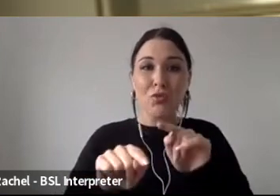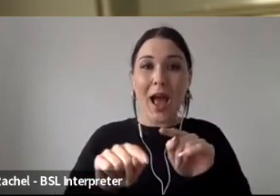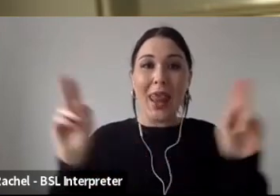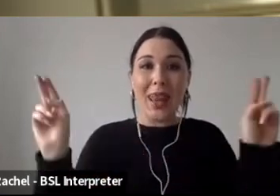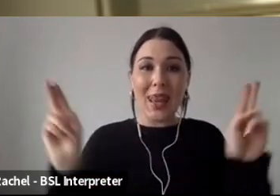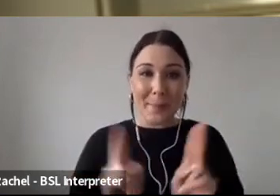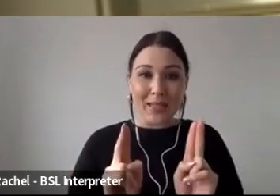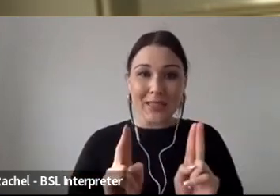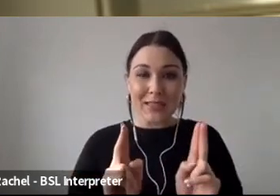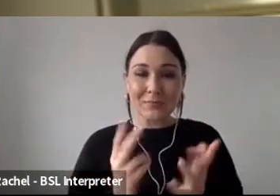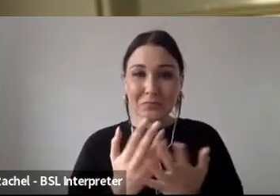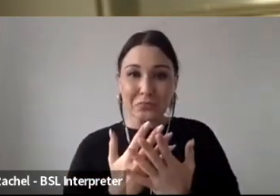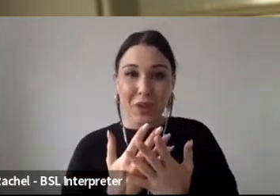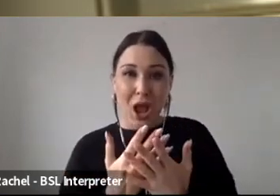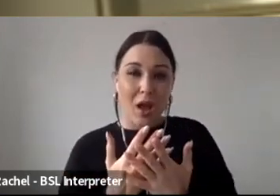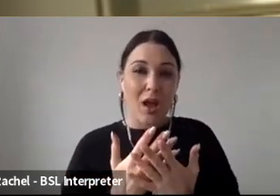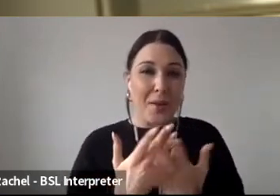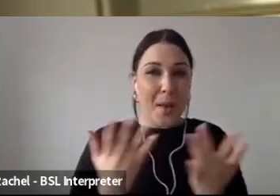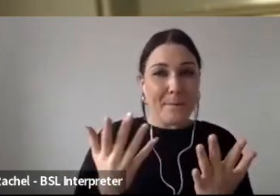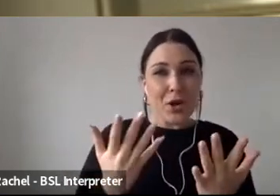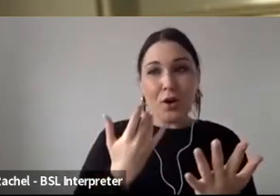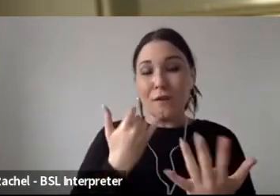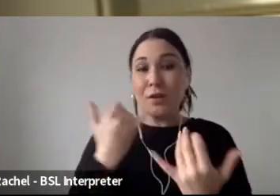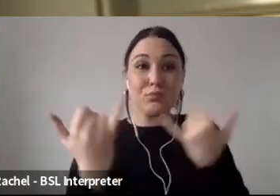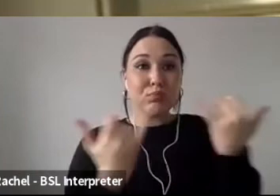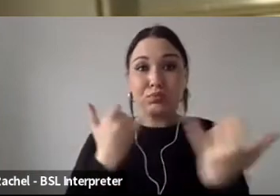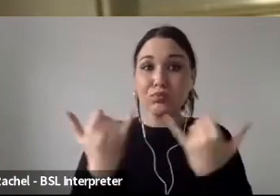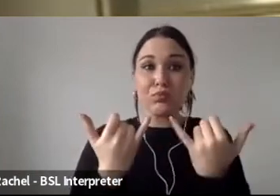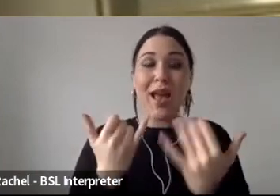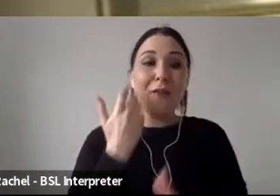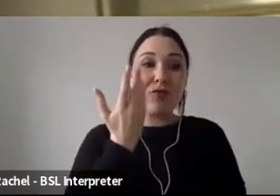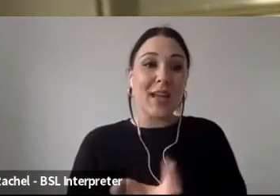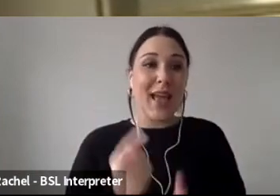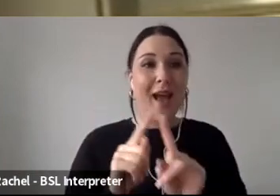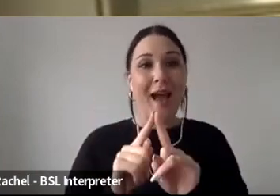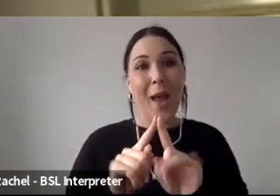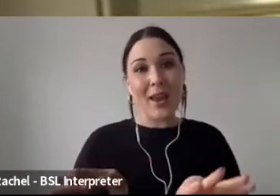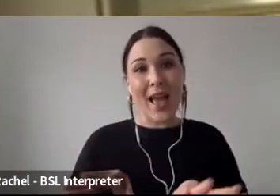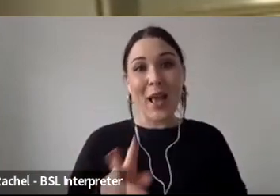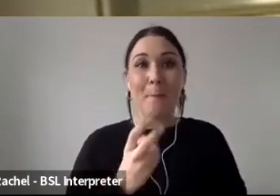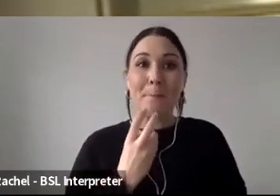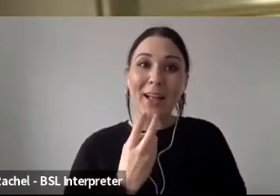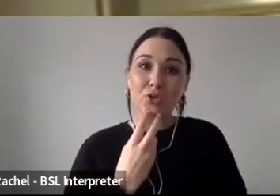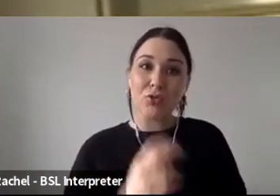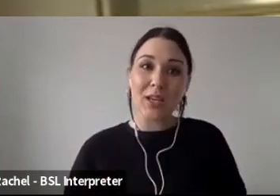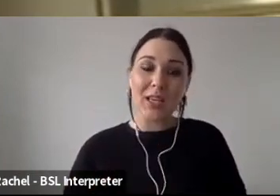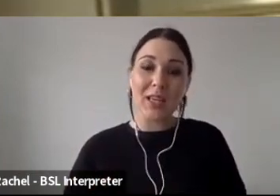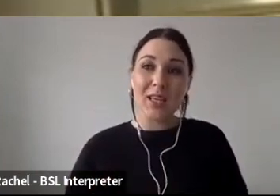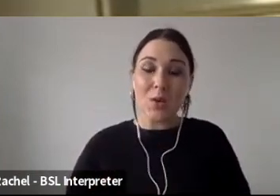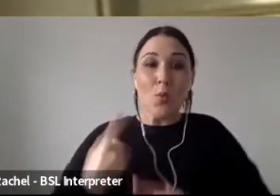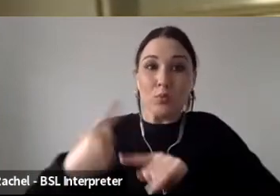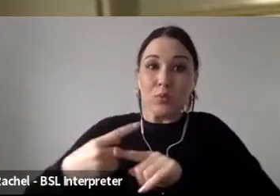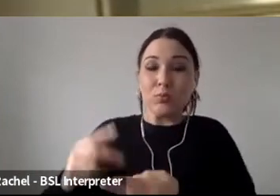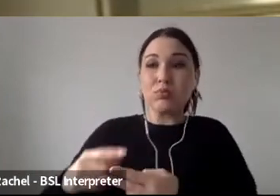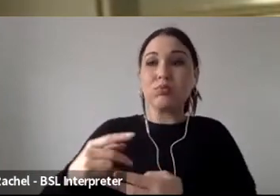called per day. You know, I'm like a battery. The more media I have, the faster the battery run out. So you need